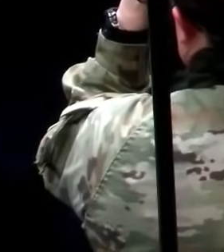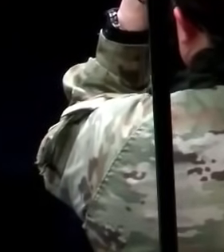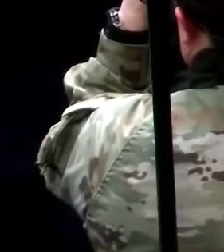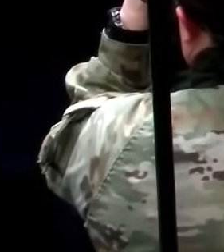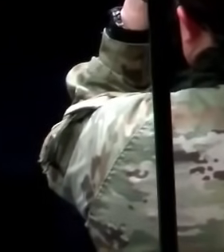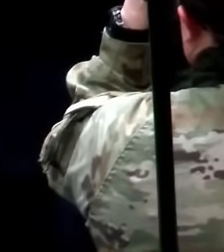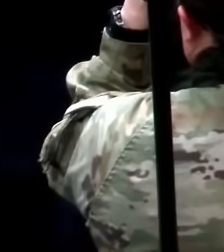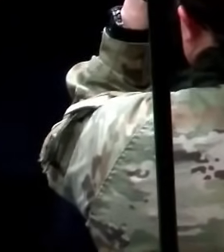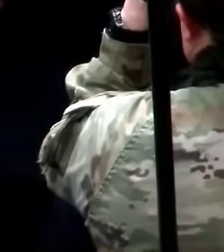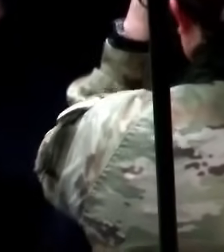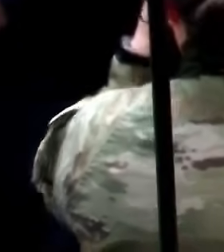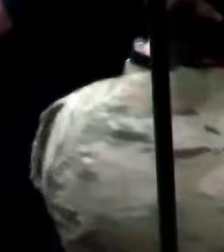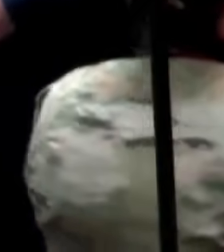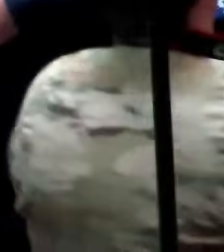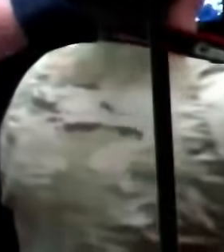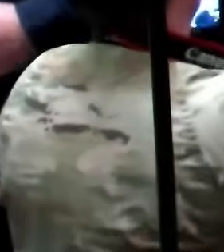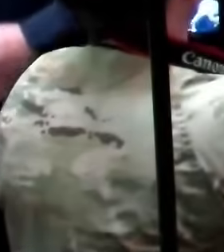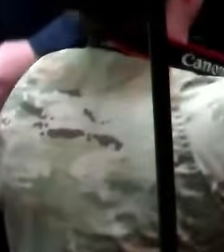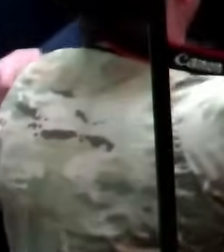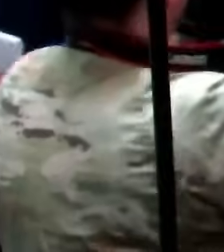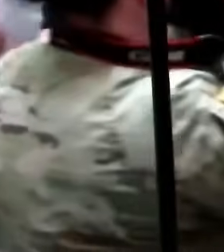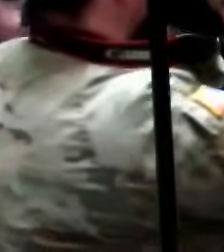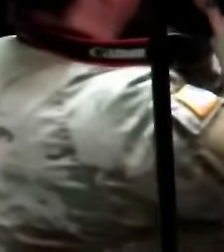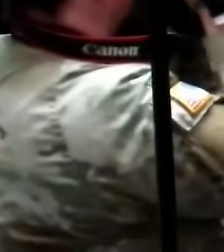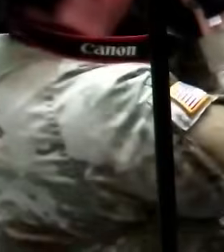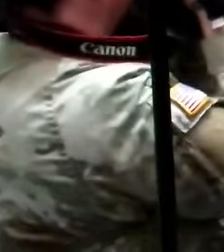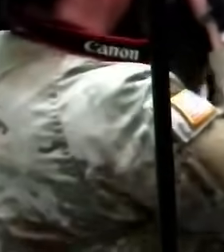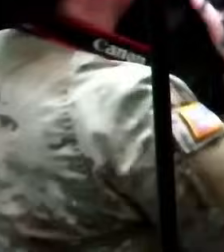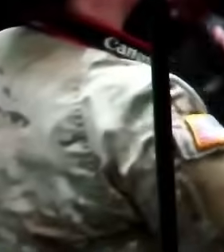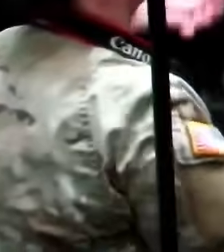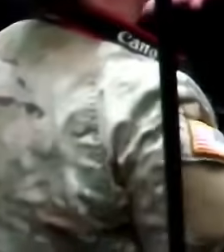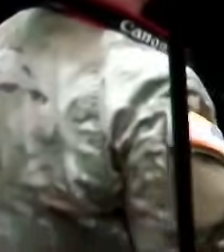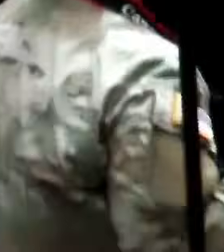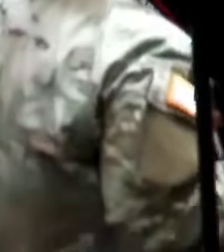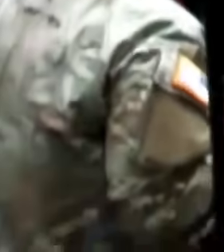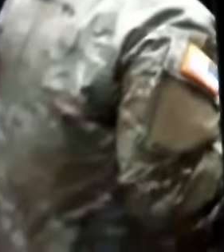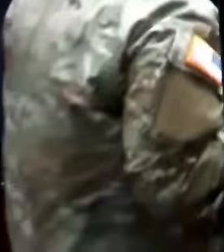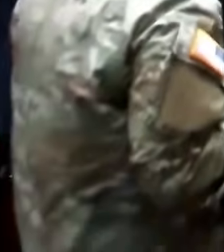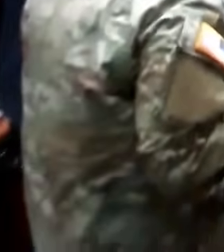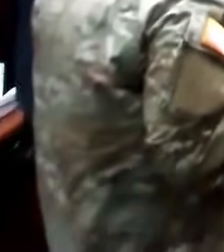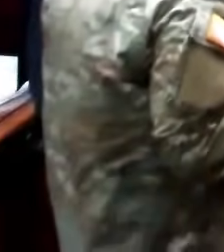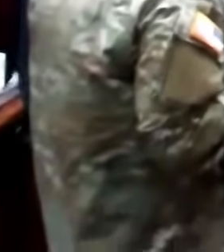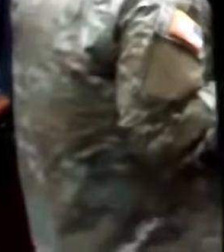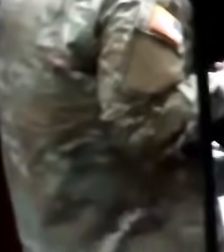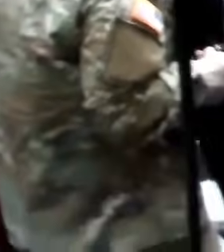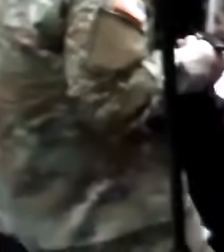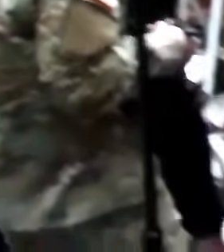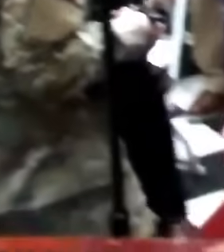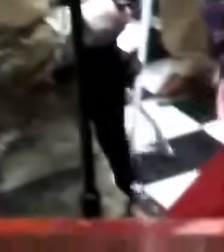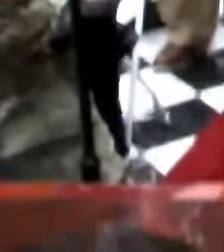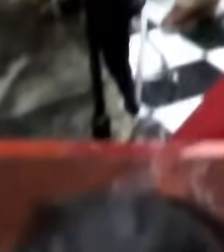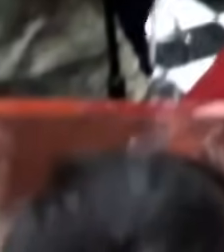General Assembly. Good afternoon, Governor. Please join us here on the rostrum. Thank you.